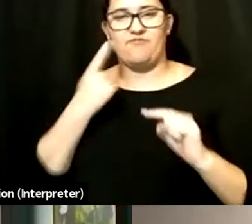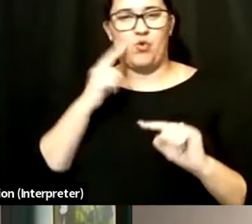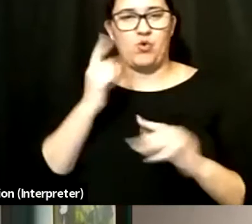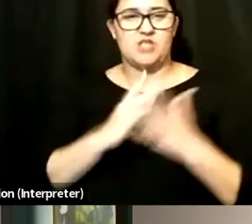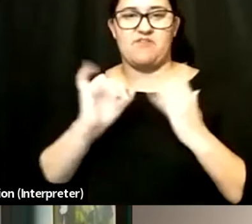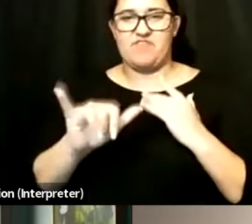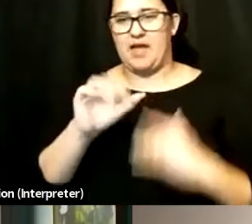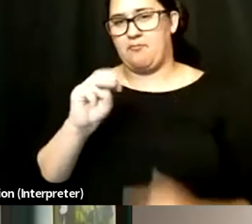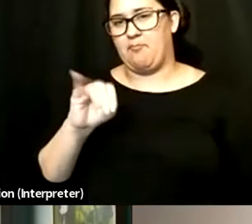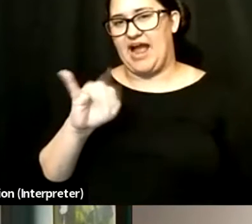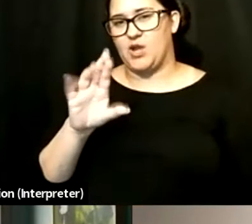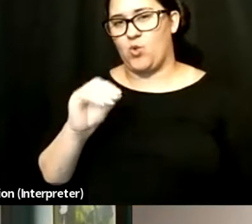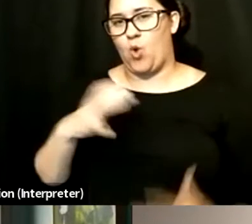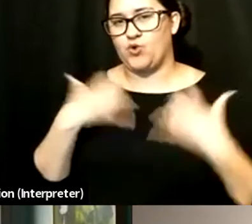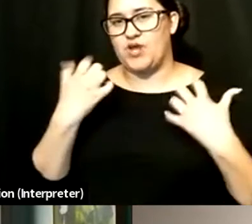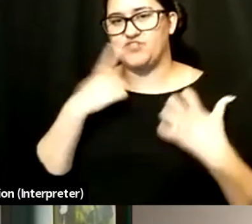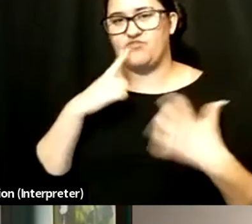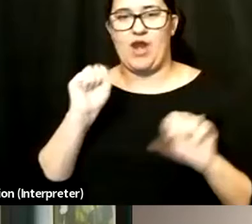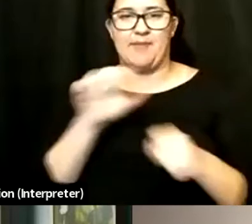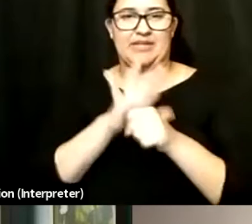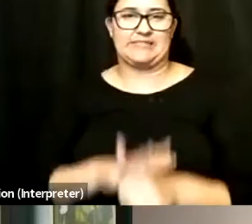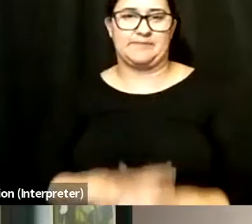type of ableism.